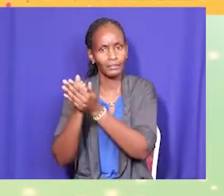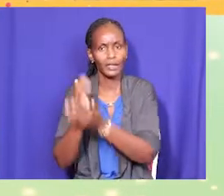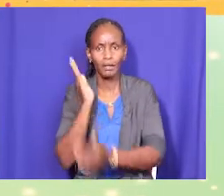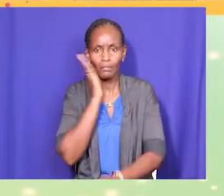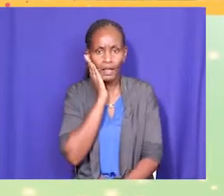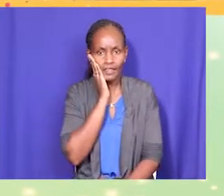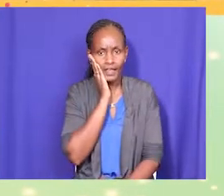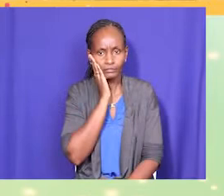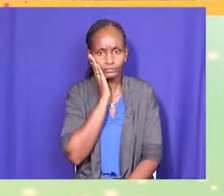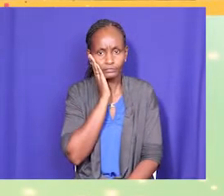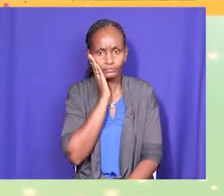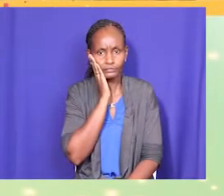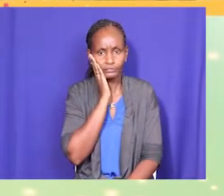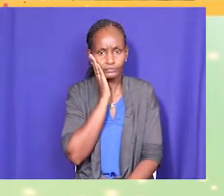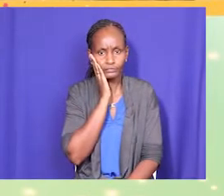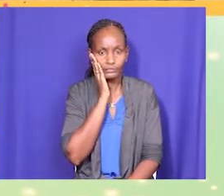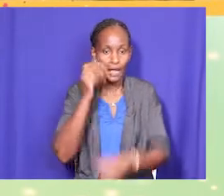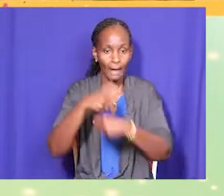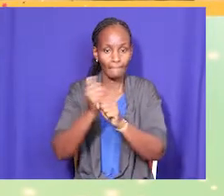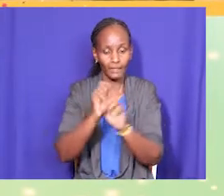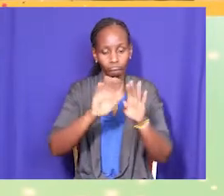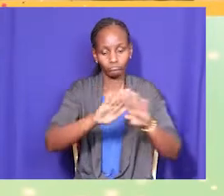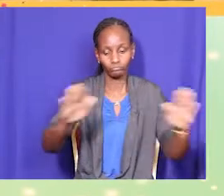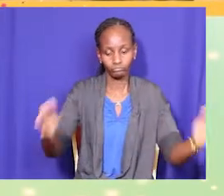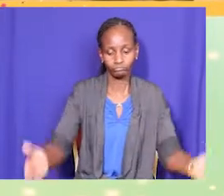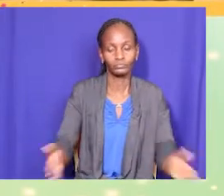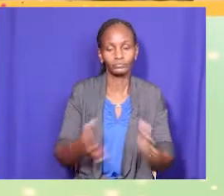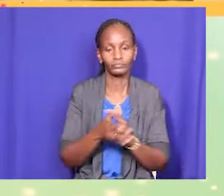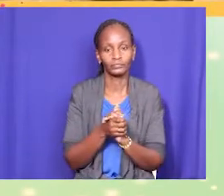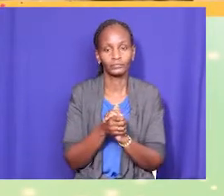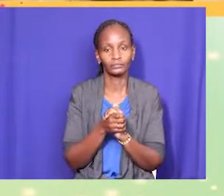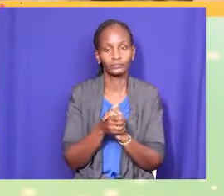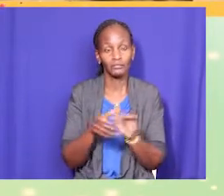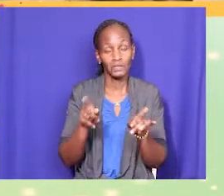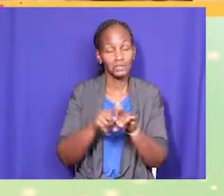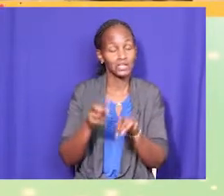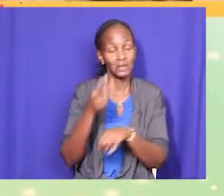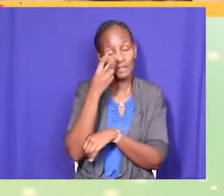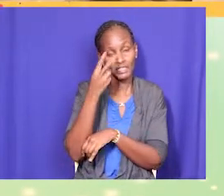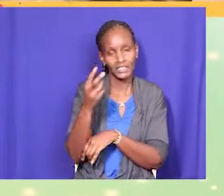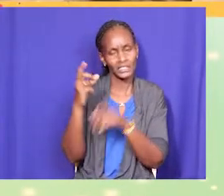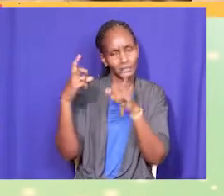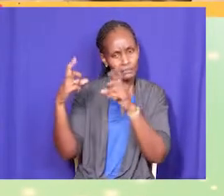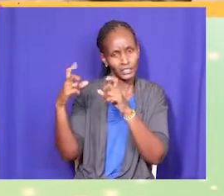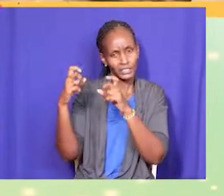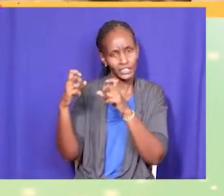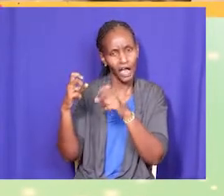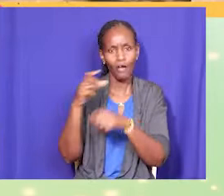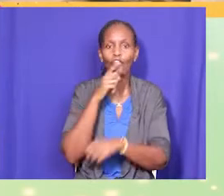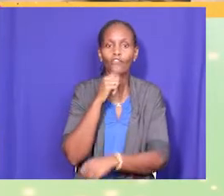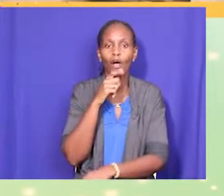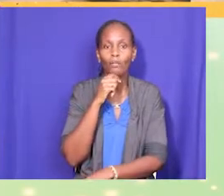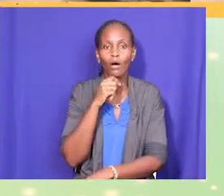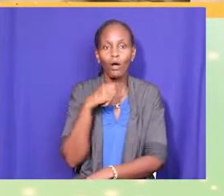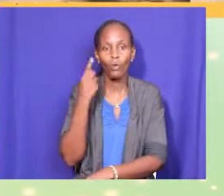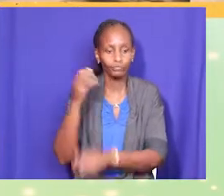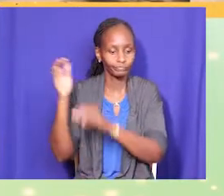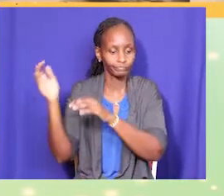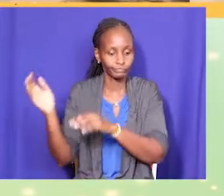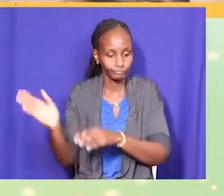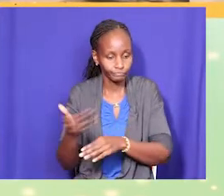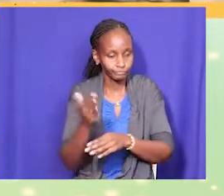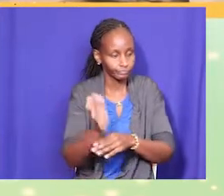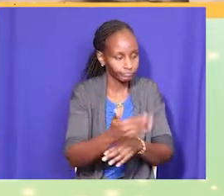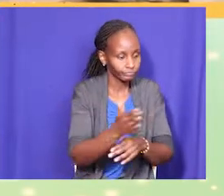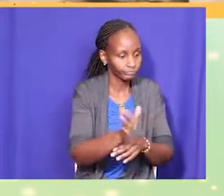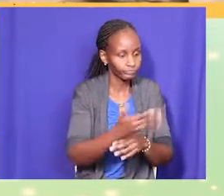mother set the table. I can also see a picture of a boy sweeping the